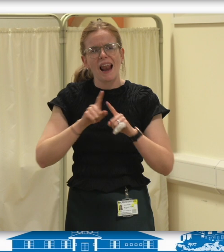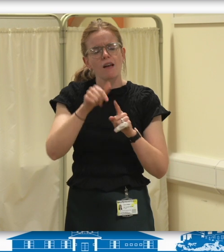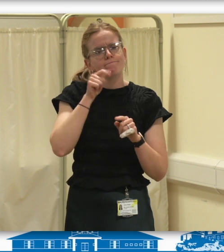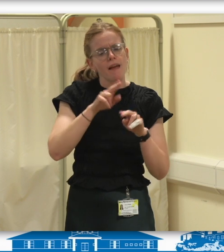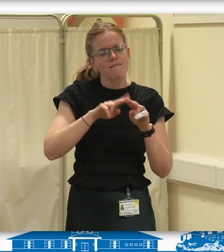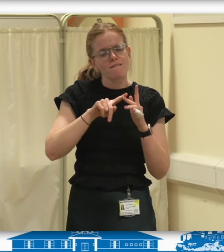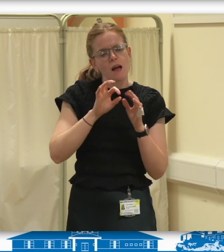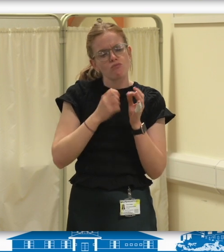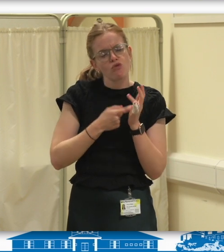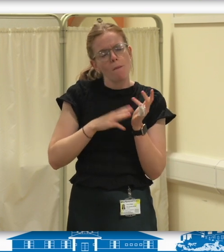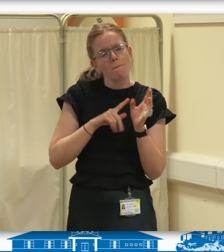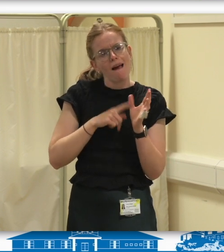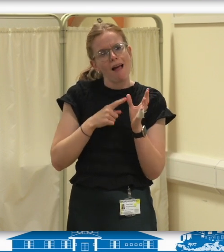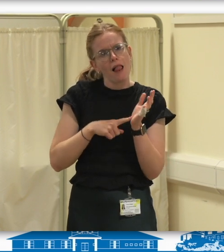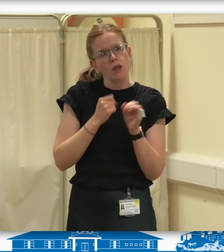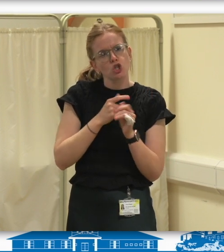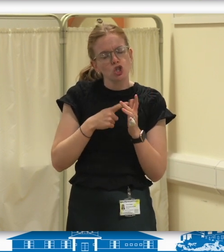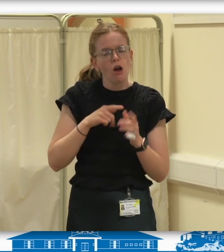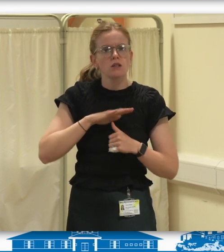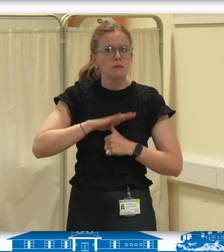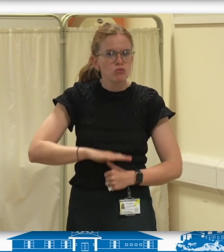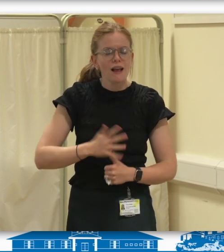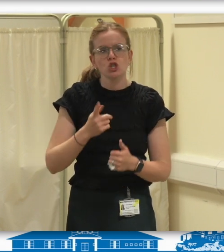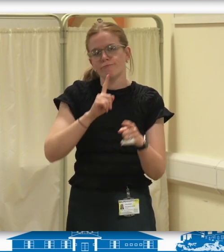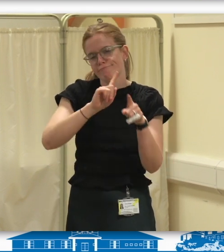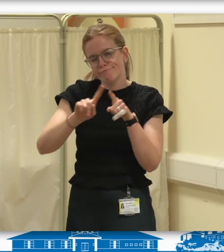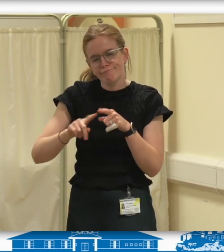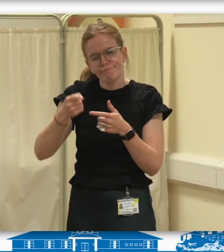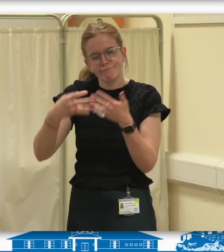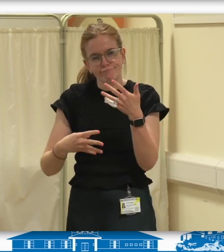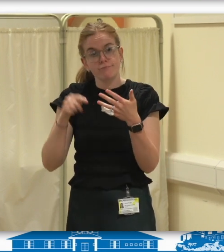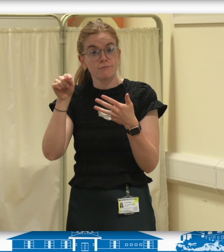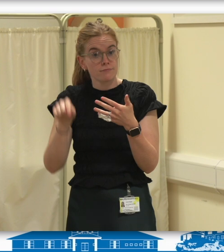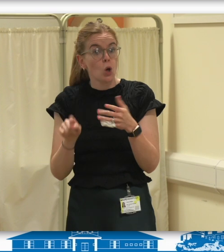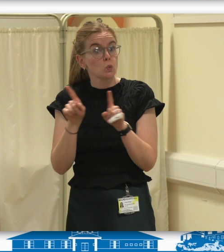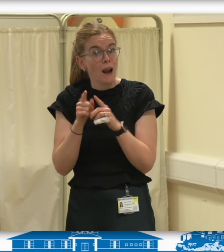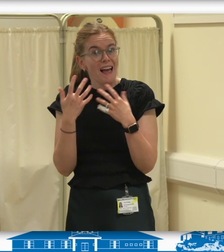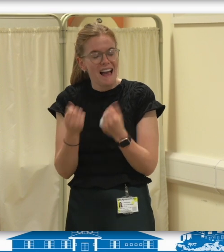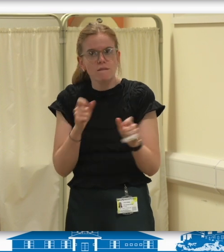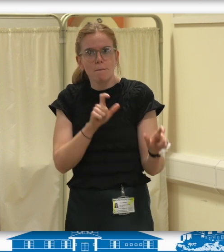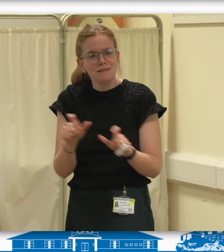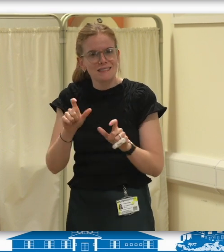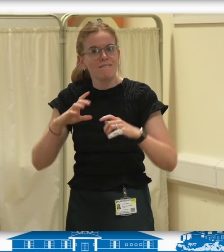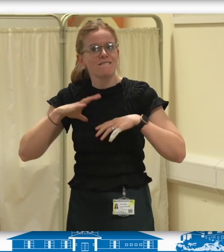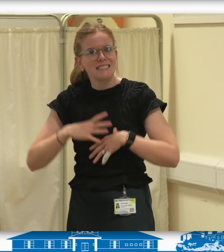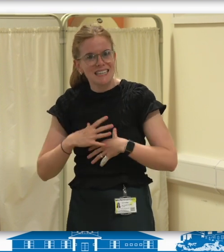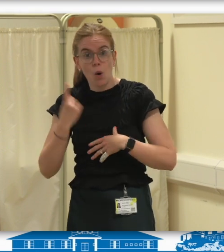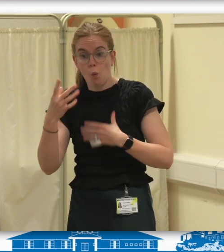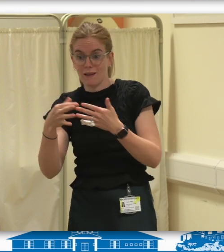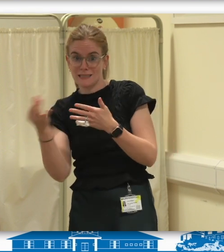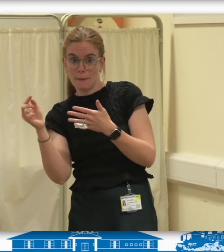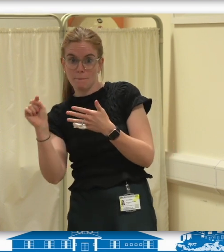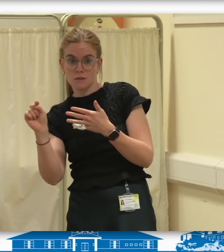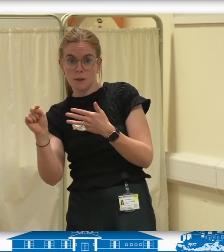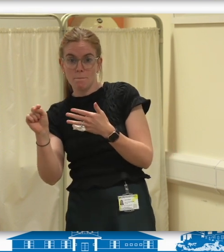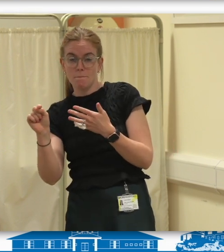fibromyalgia, depression, myasthenia gravis, inflammatory conditions, also have persistent fatigue as a significant symptom.